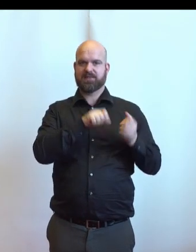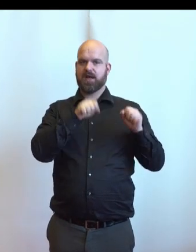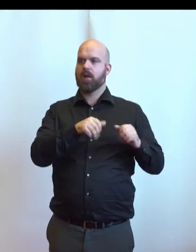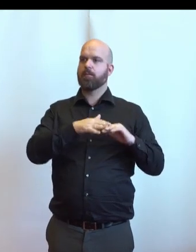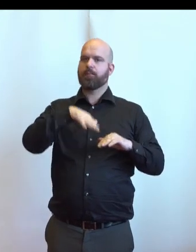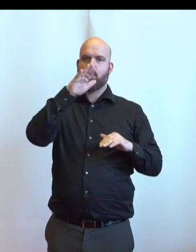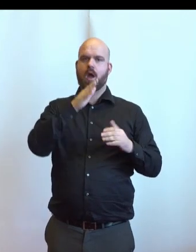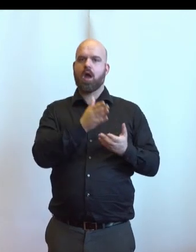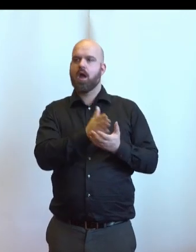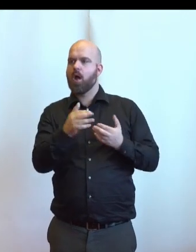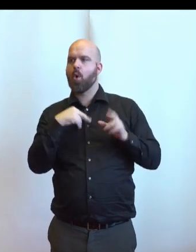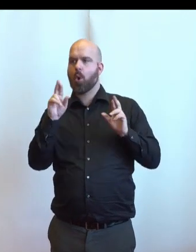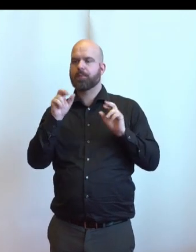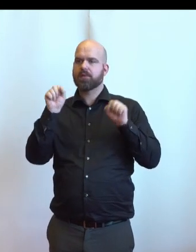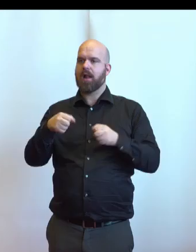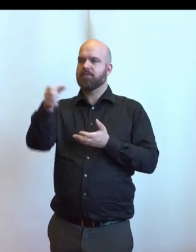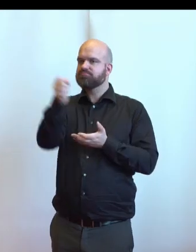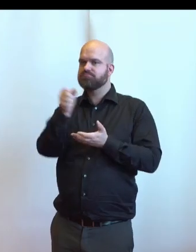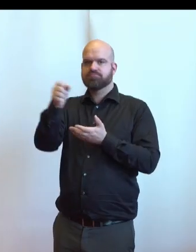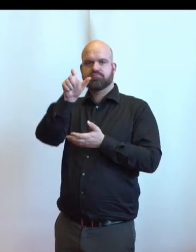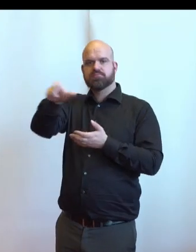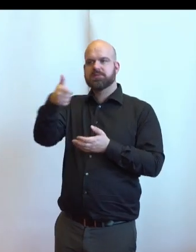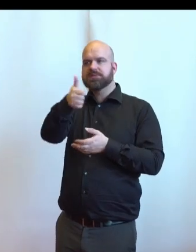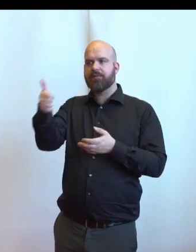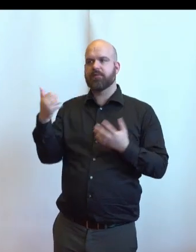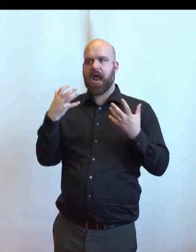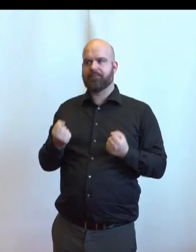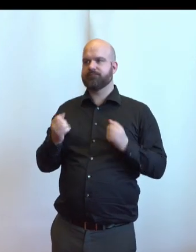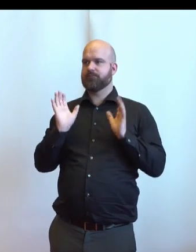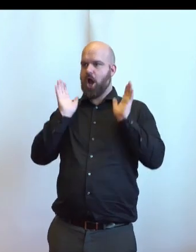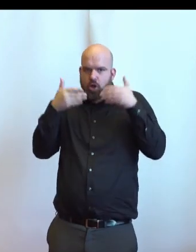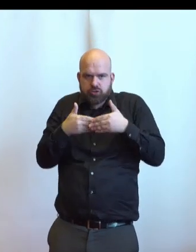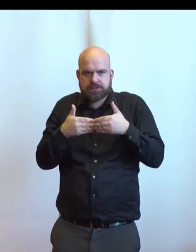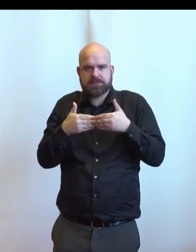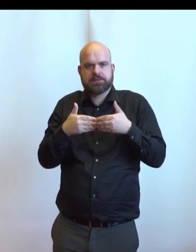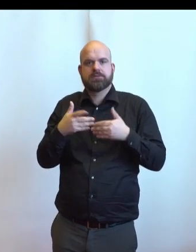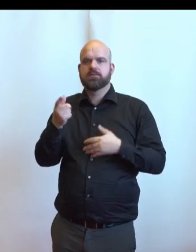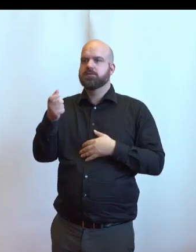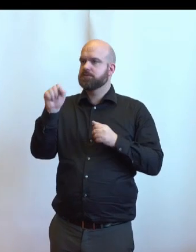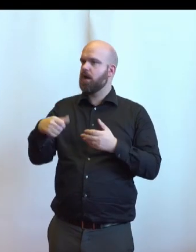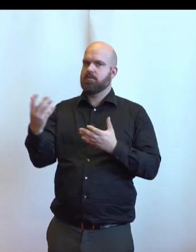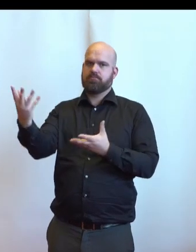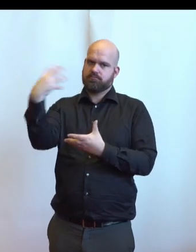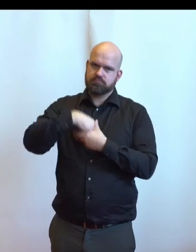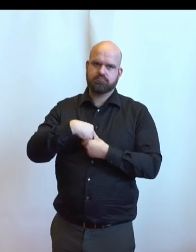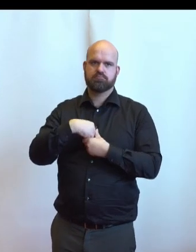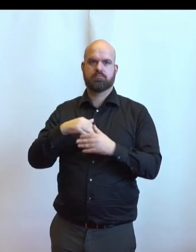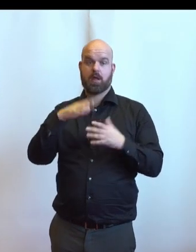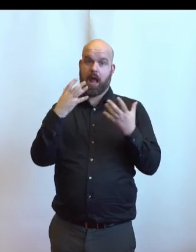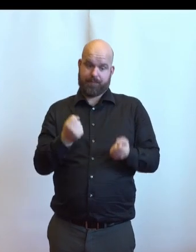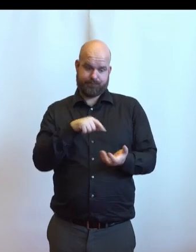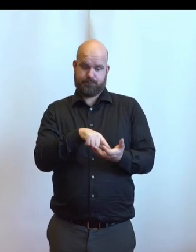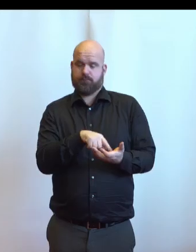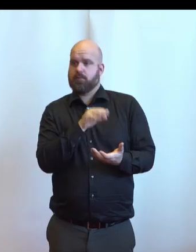some countries, we need to develop these applications. A lot of programs already exist. I have seen that in